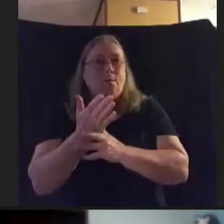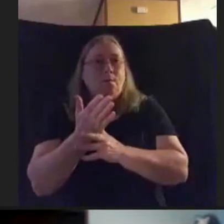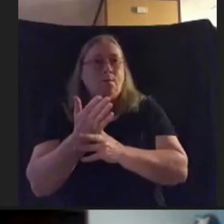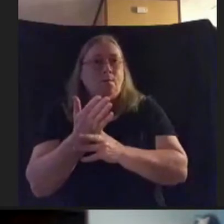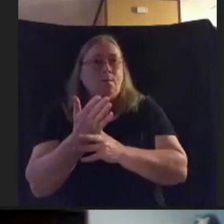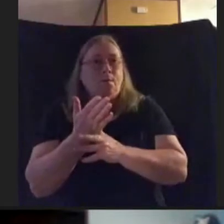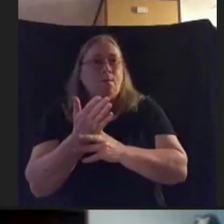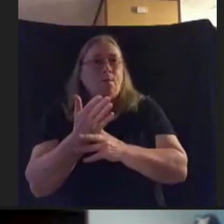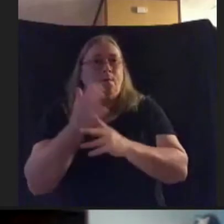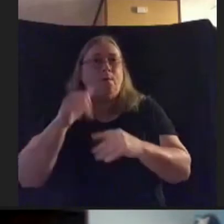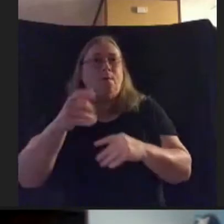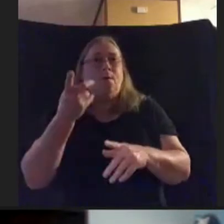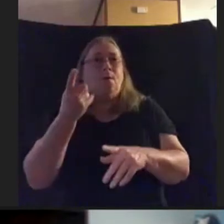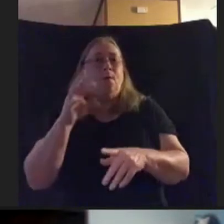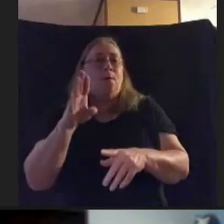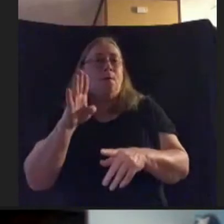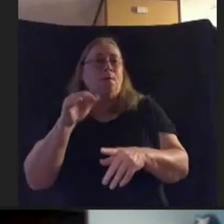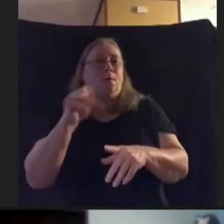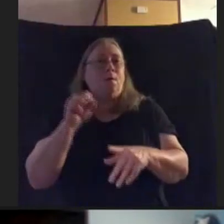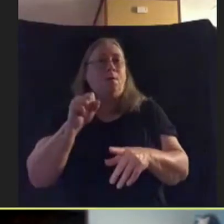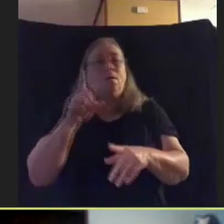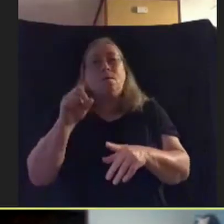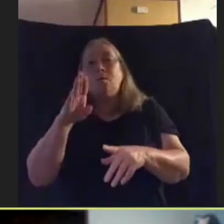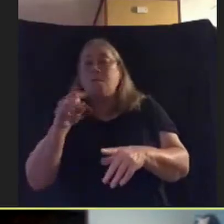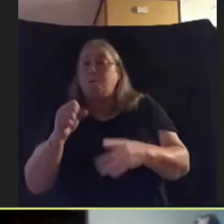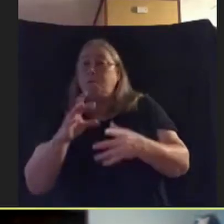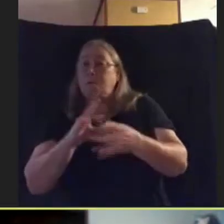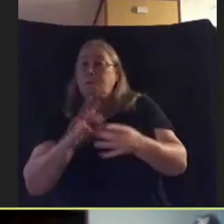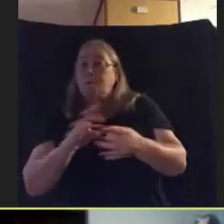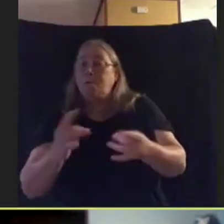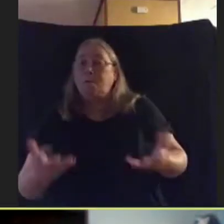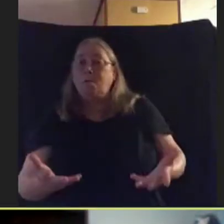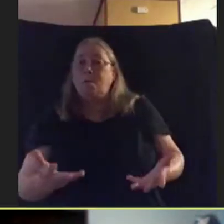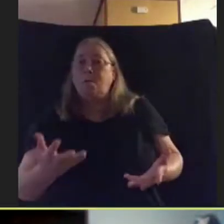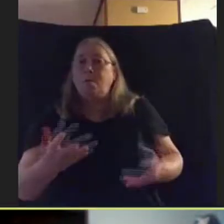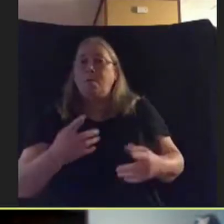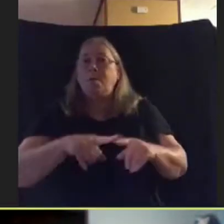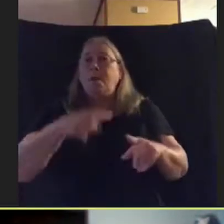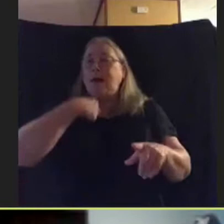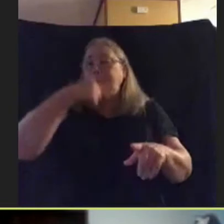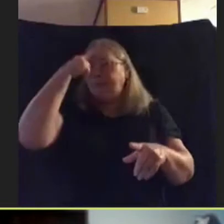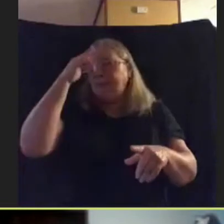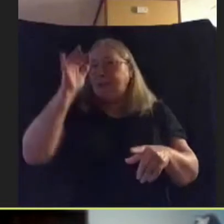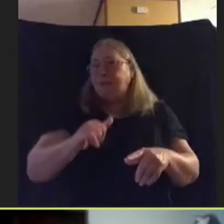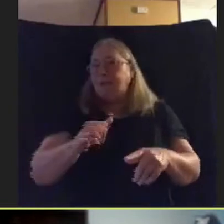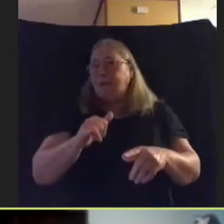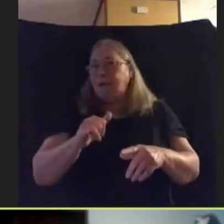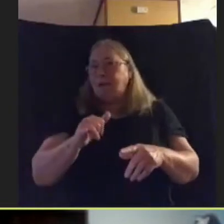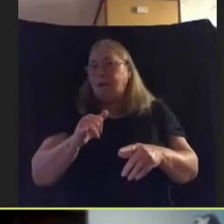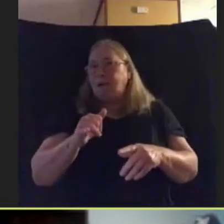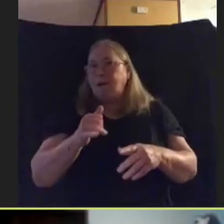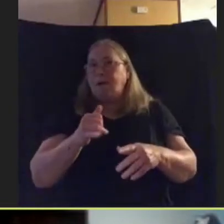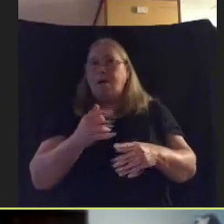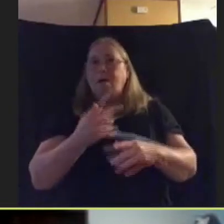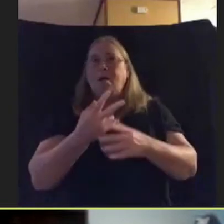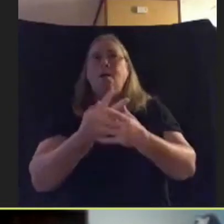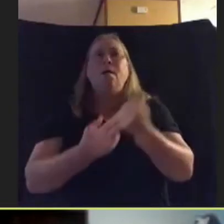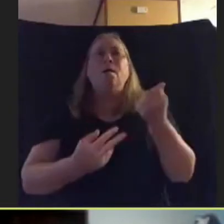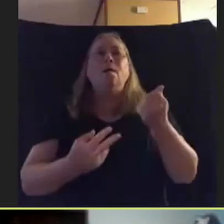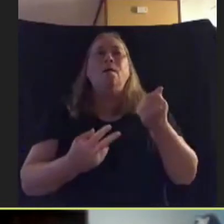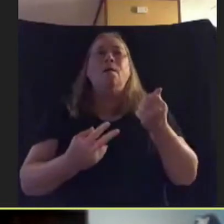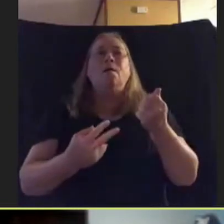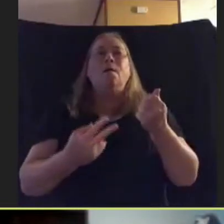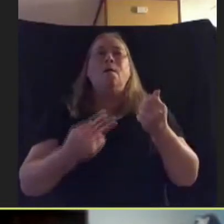Dr. Byers, Dr. Dobbs, you have any comments? Well, I think it's going to be kind of a combination of both. But again, the